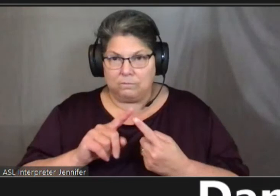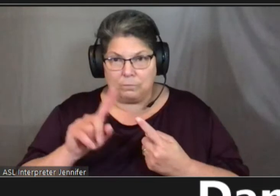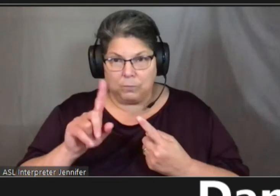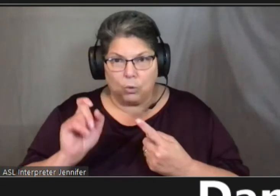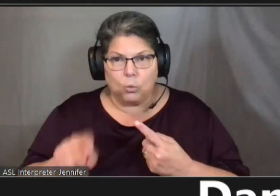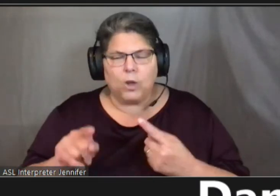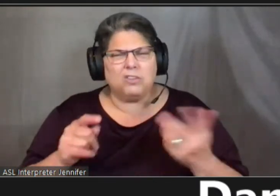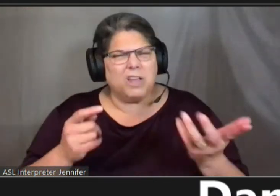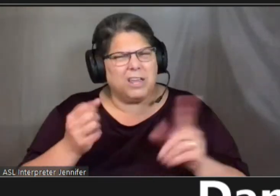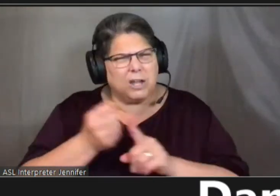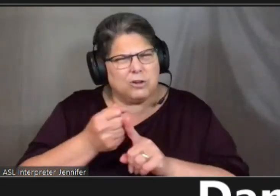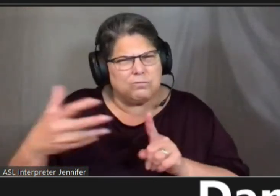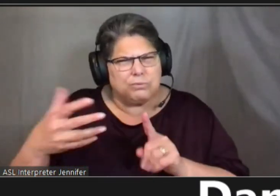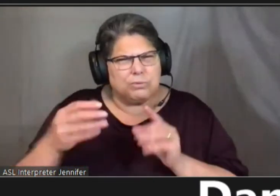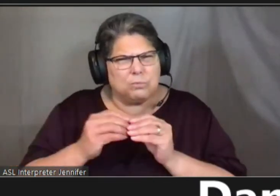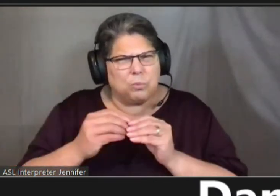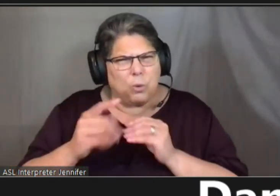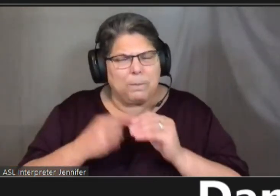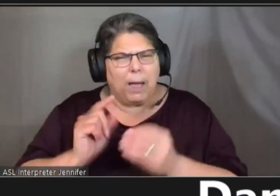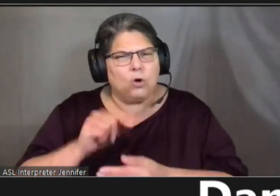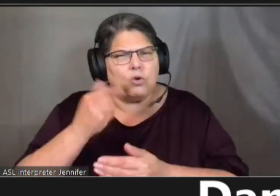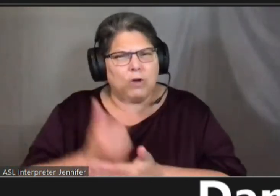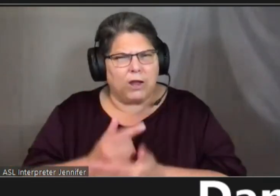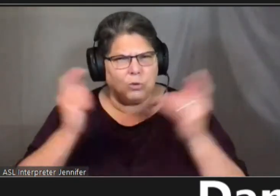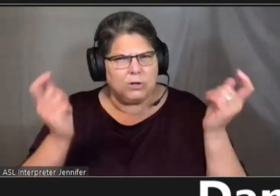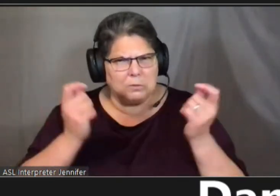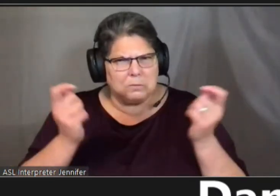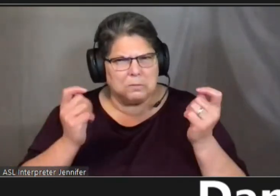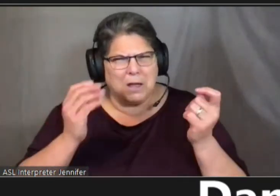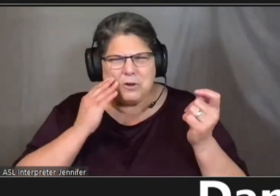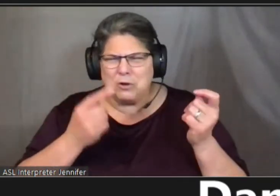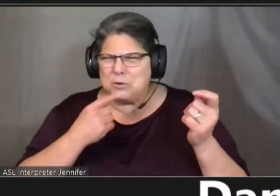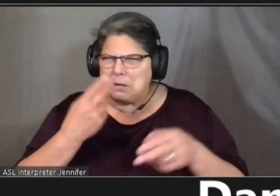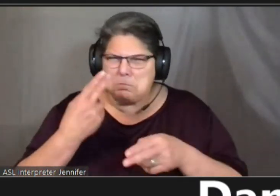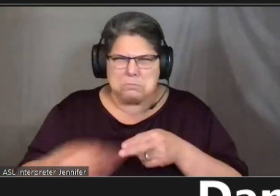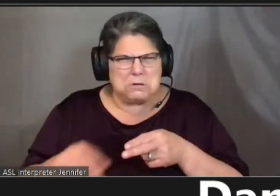little bit elaborate on graduations. I know you said a sentence or two,